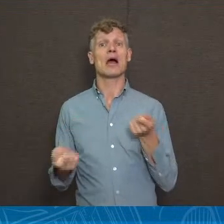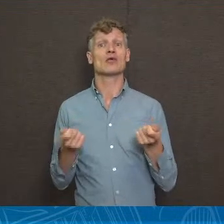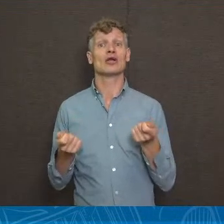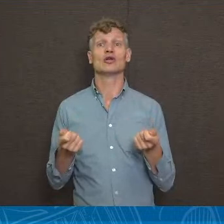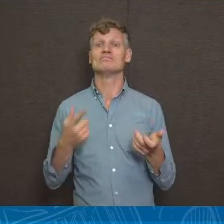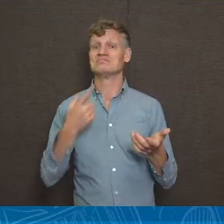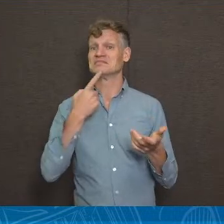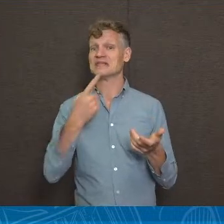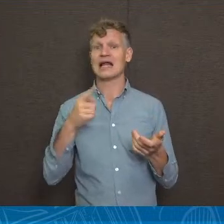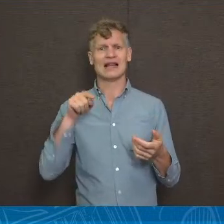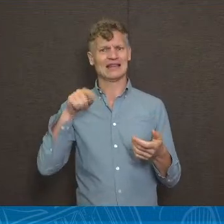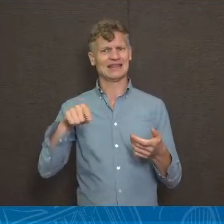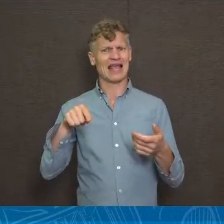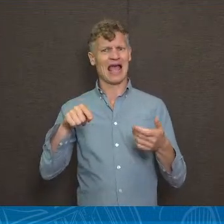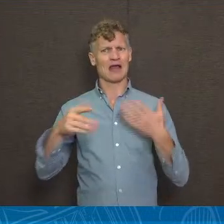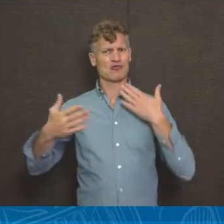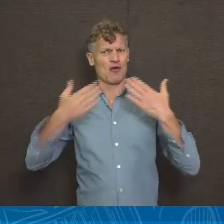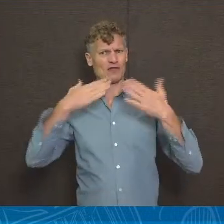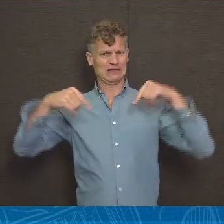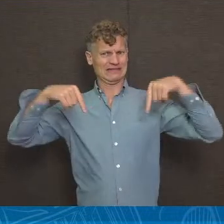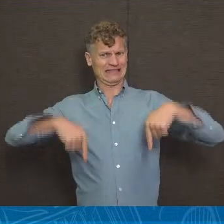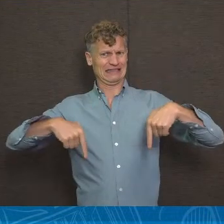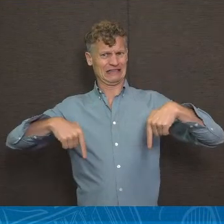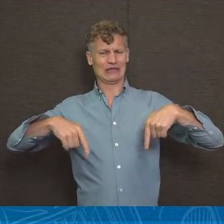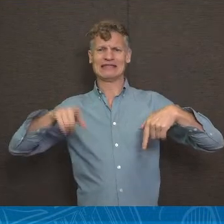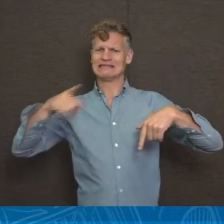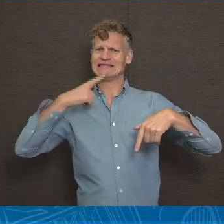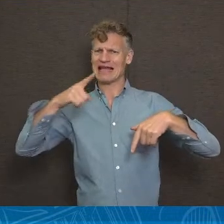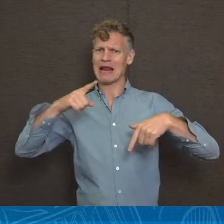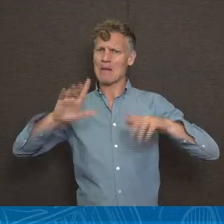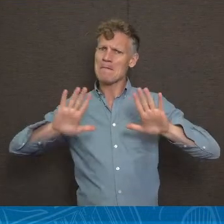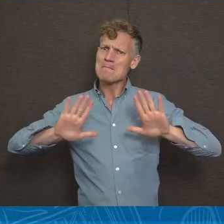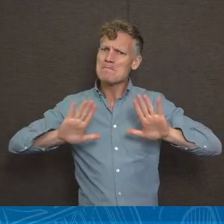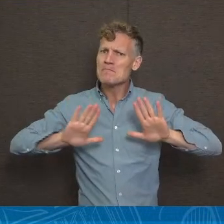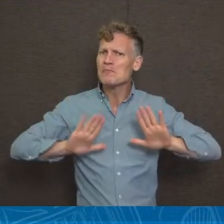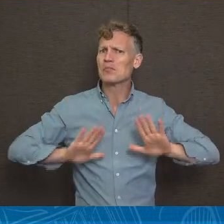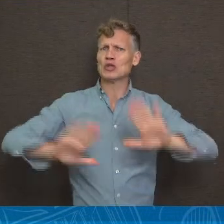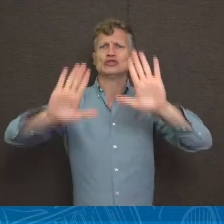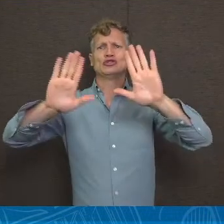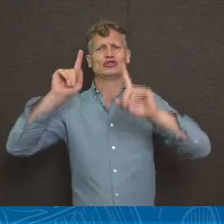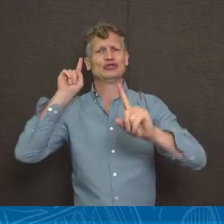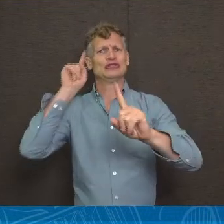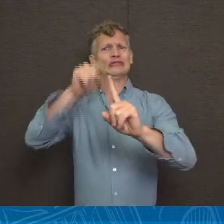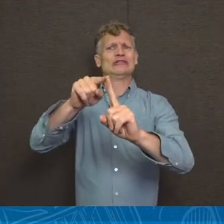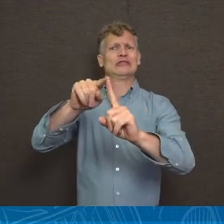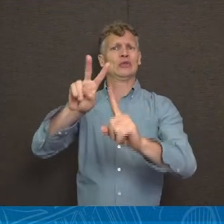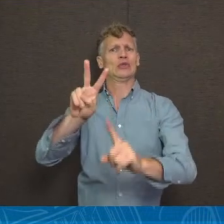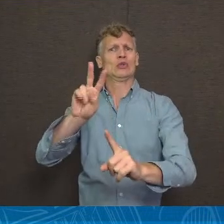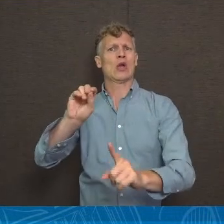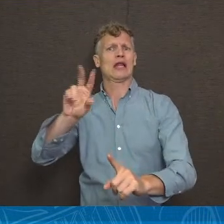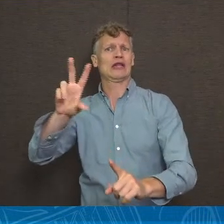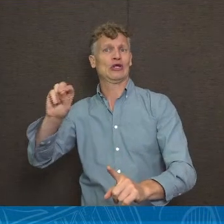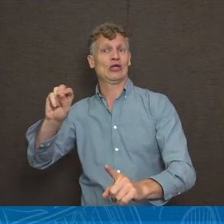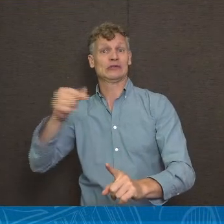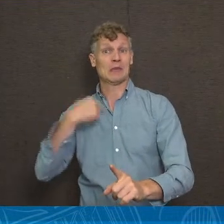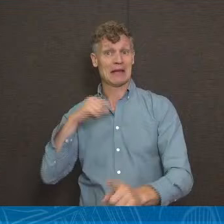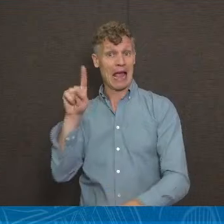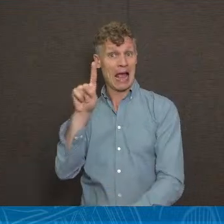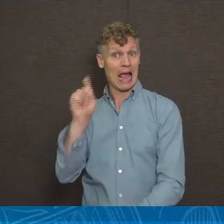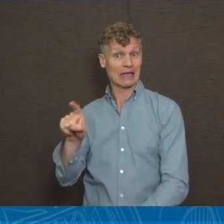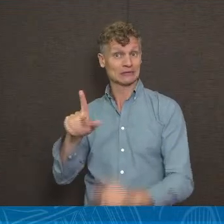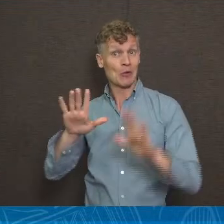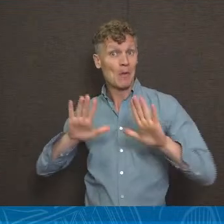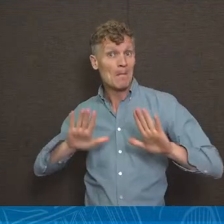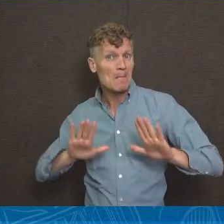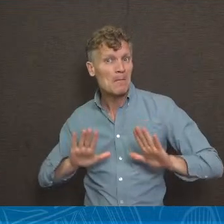2030. So in 30 seconds each, I will ask the panelists to say, what is the surge to 2030 for you